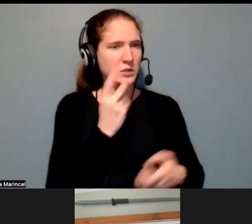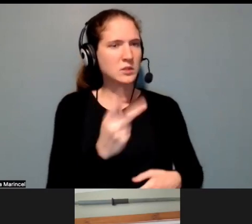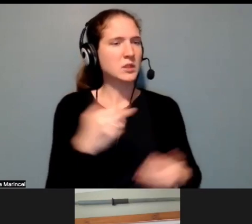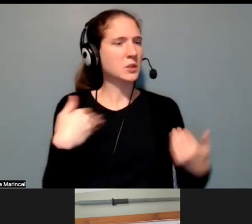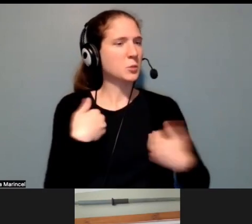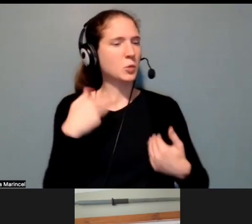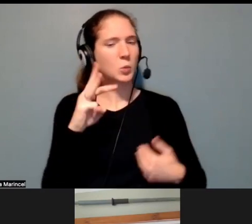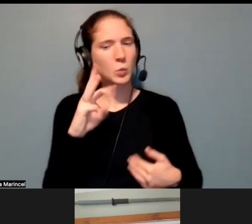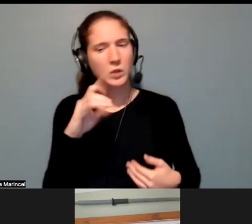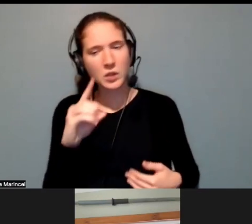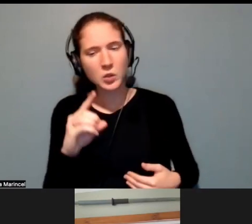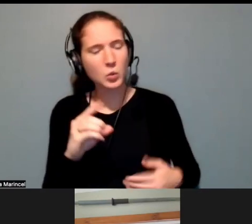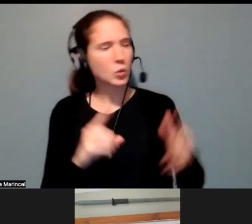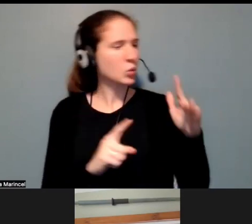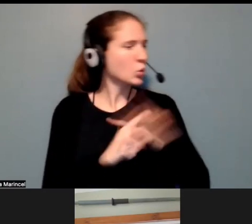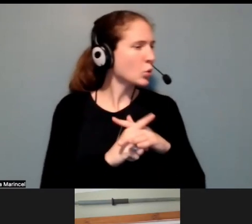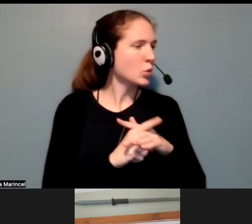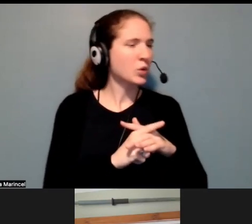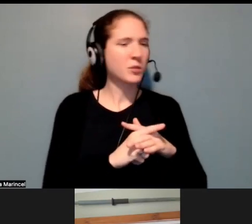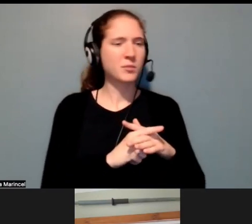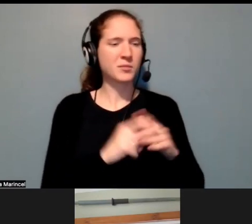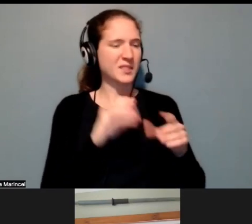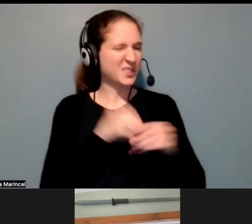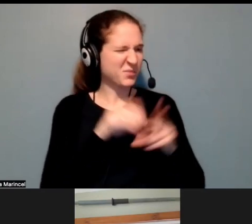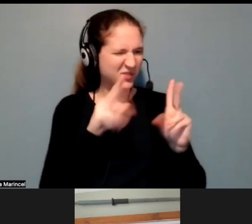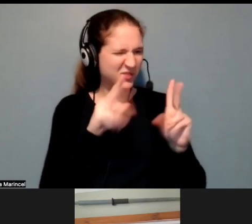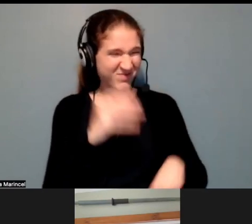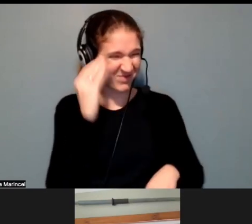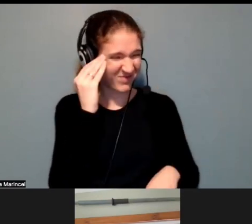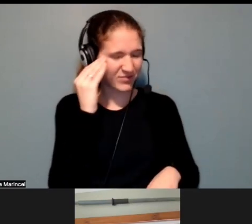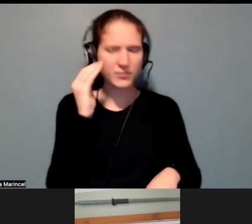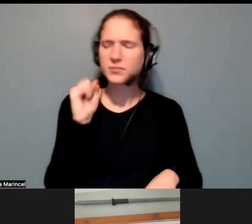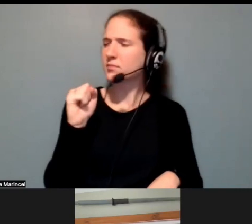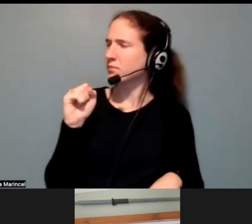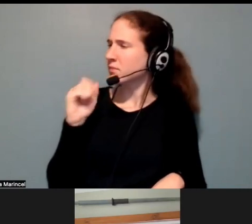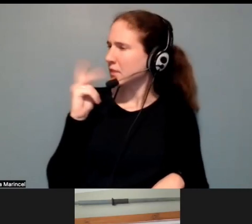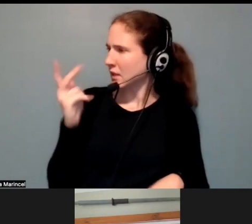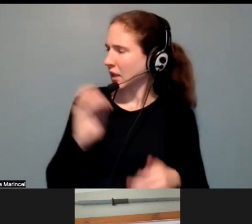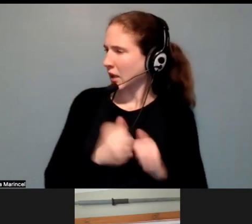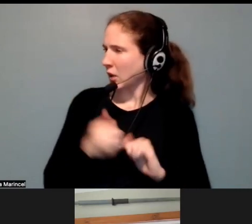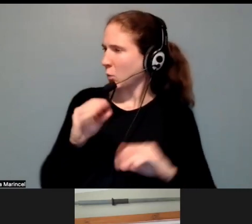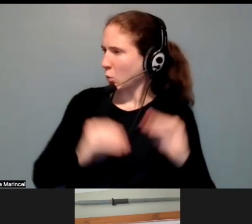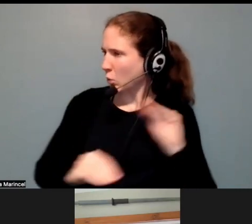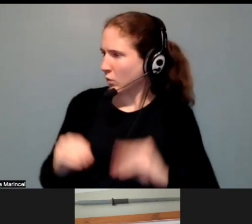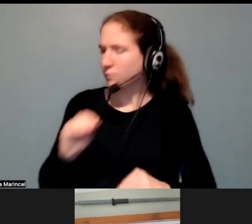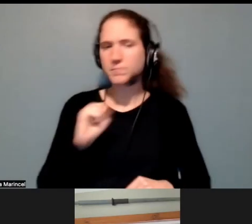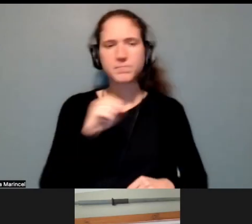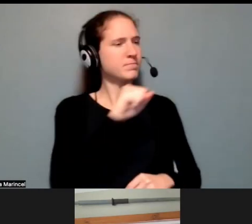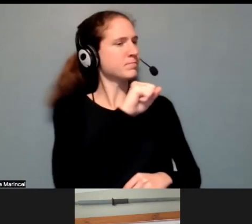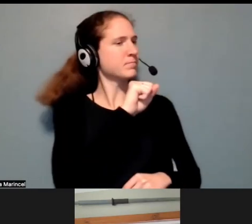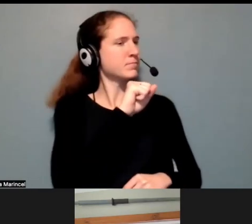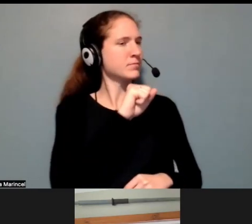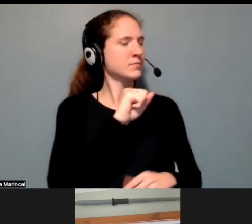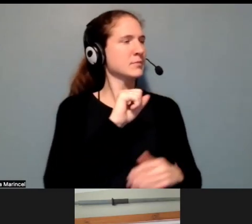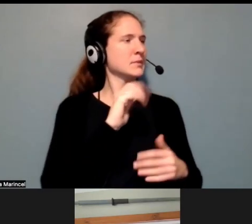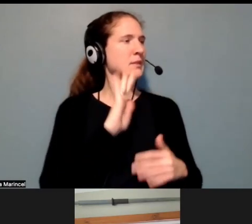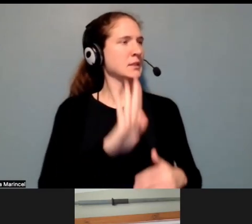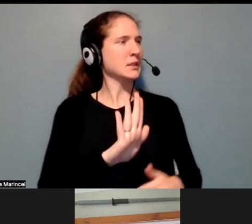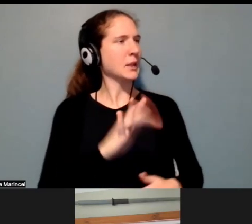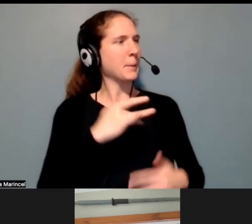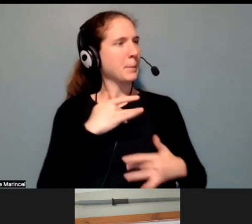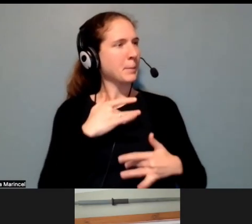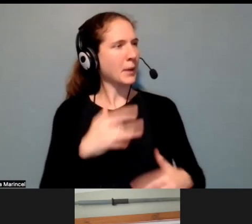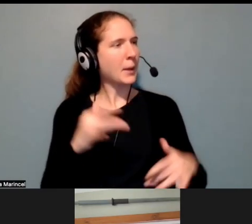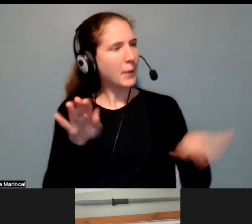person. Right, because then you can see how they move and how they Yeah, how they behave and how they act around